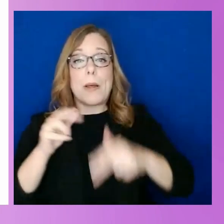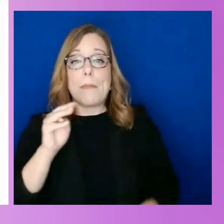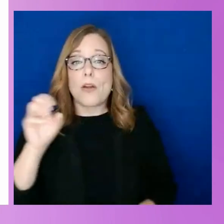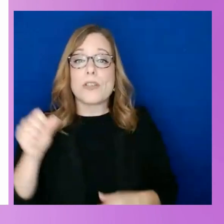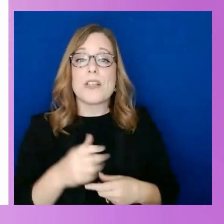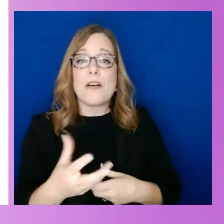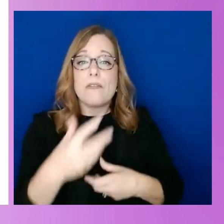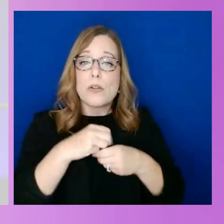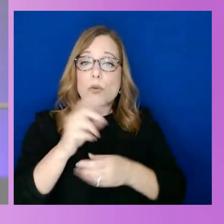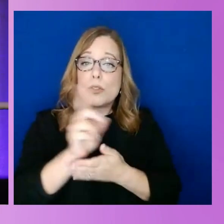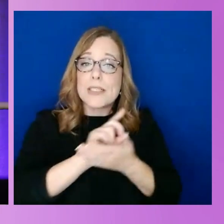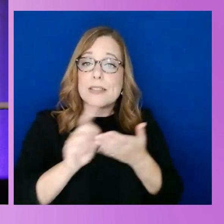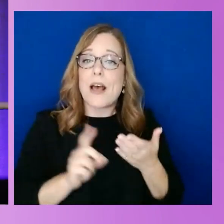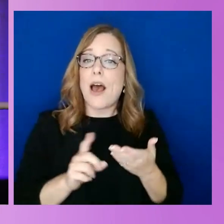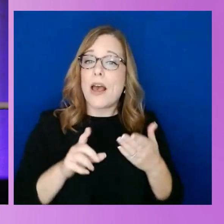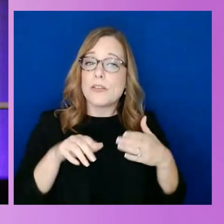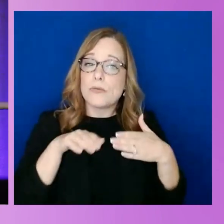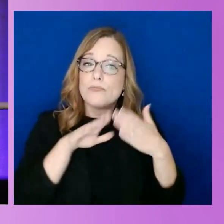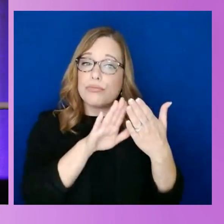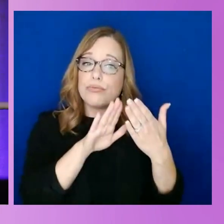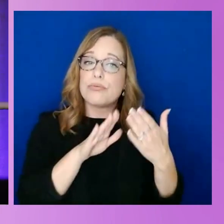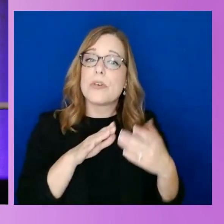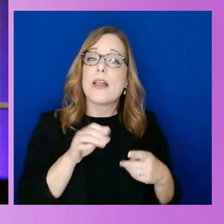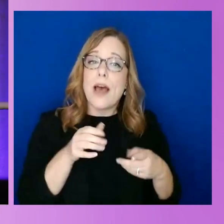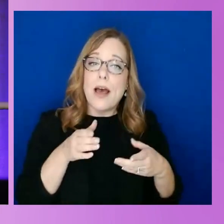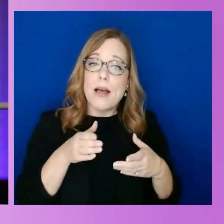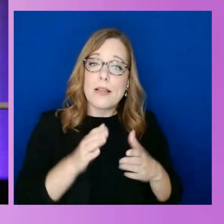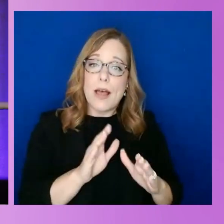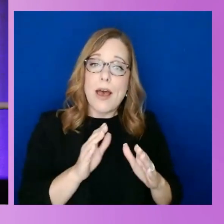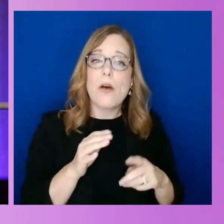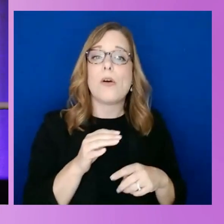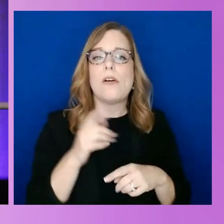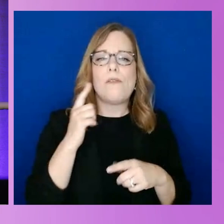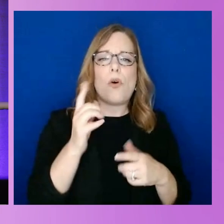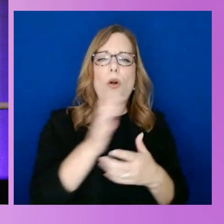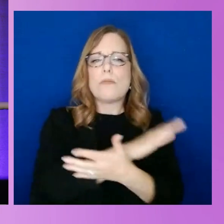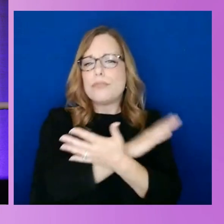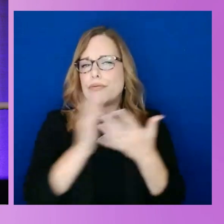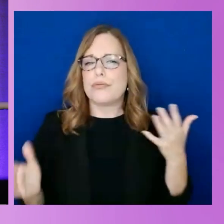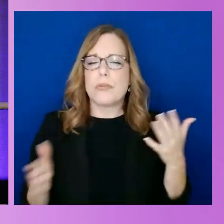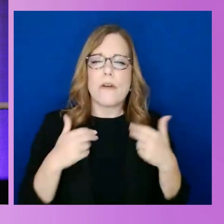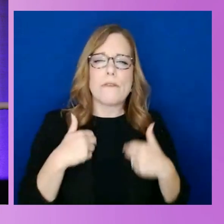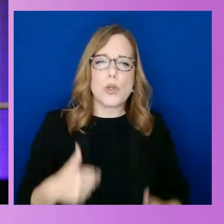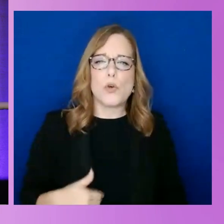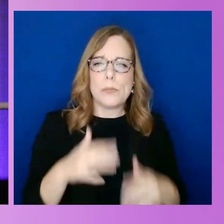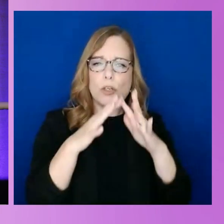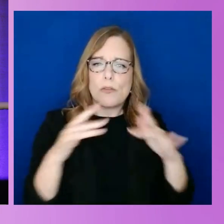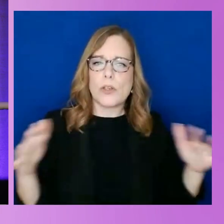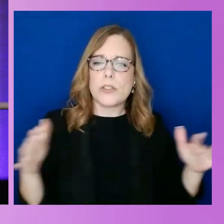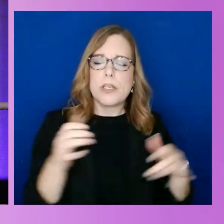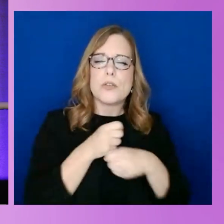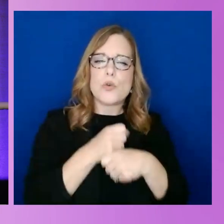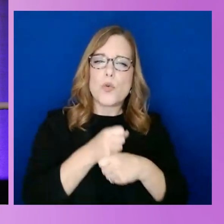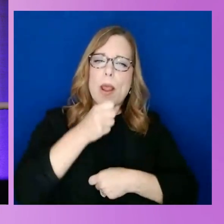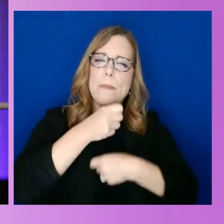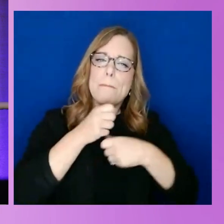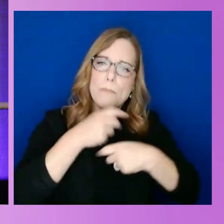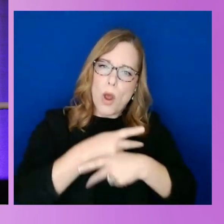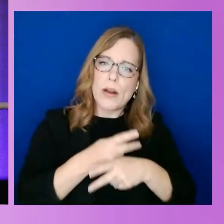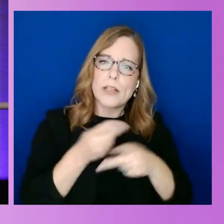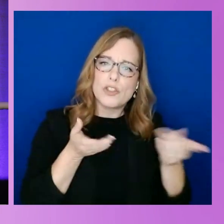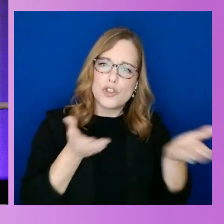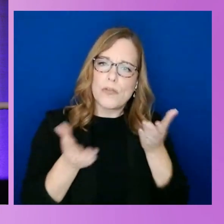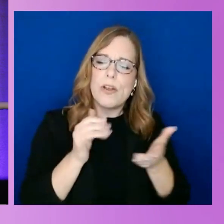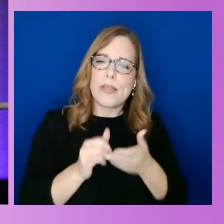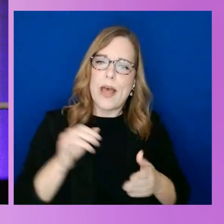human diversity to create products and services that are beneficial and accessible to everyone. In addition,